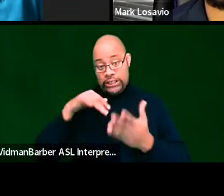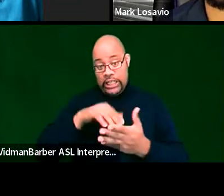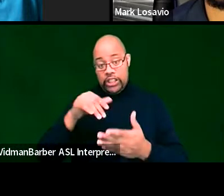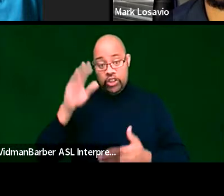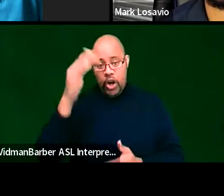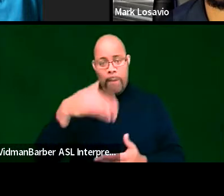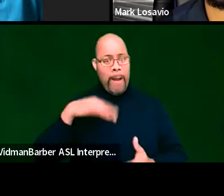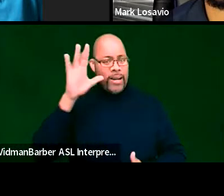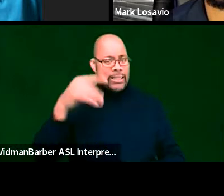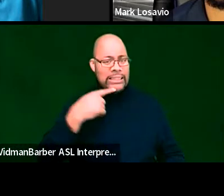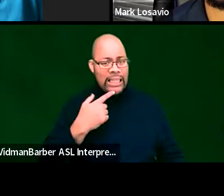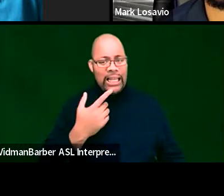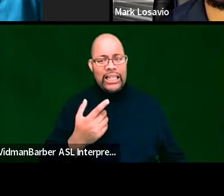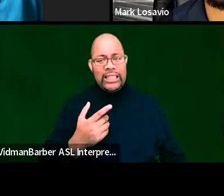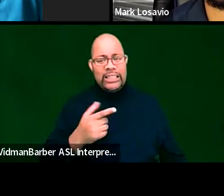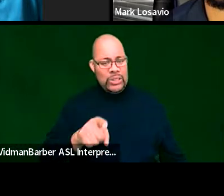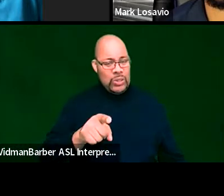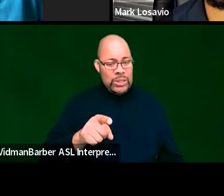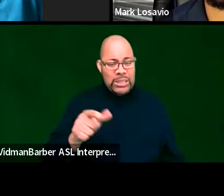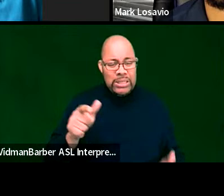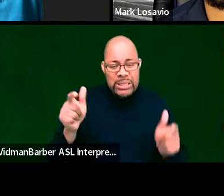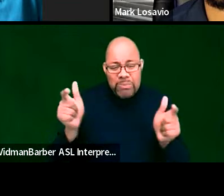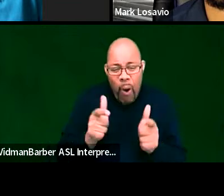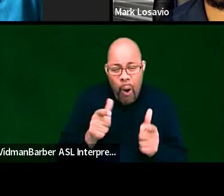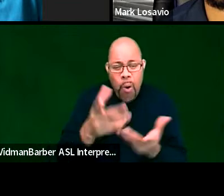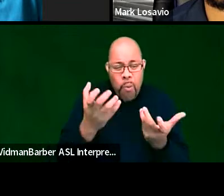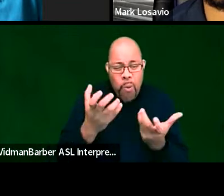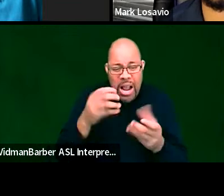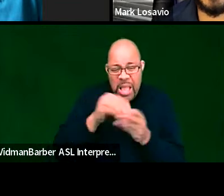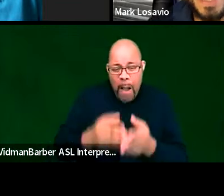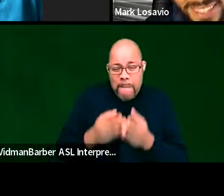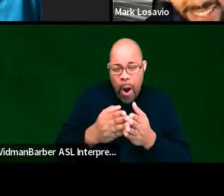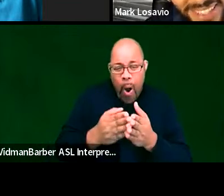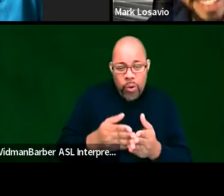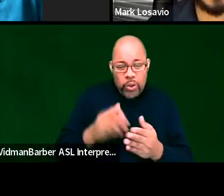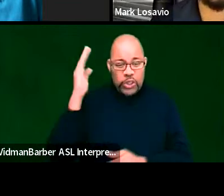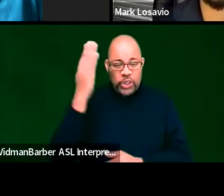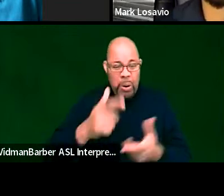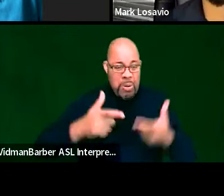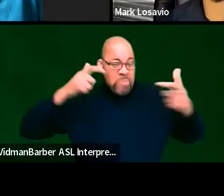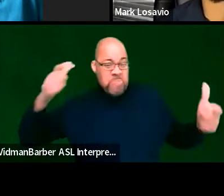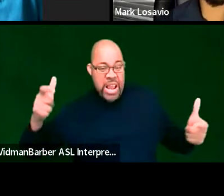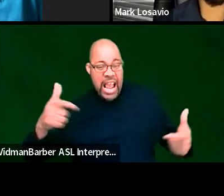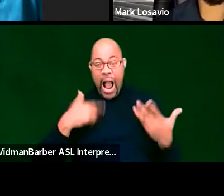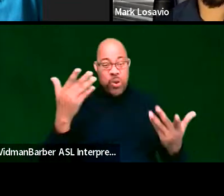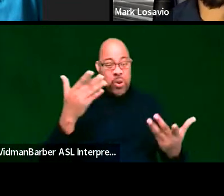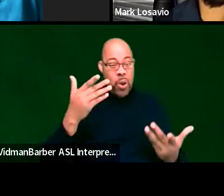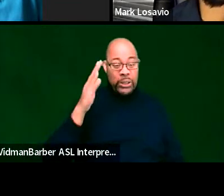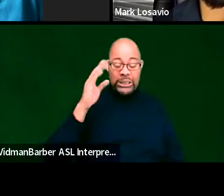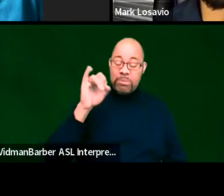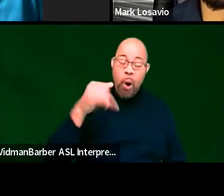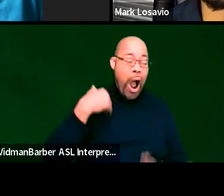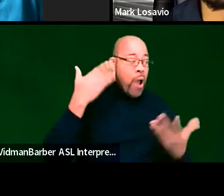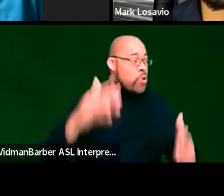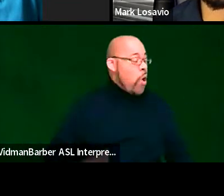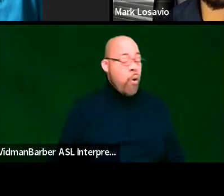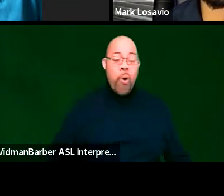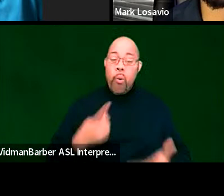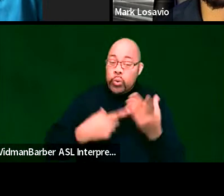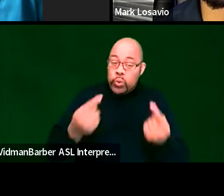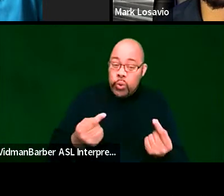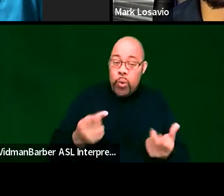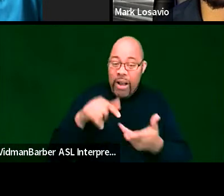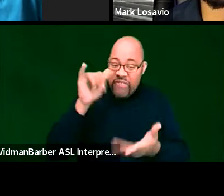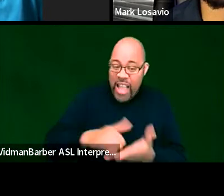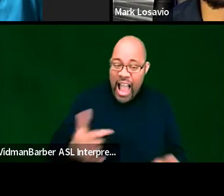my parents would be like, you're small and you on that boat and them sharks big. And I don't know, Symone, like, I don't know what you gonna do